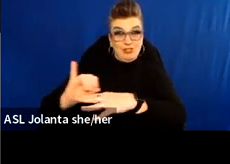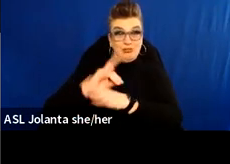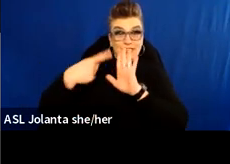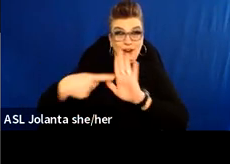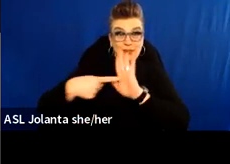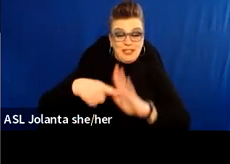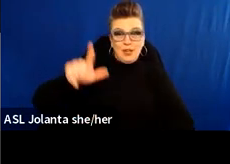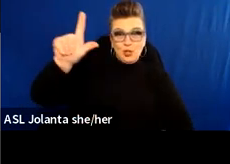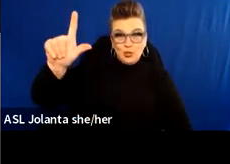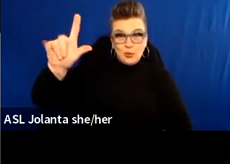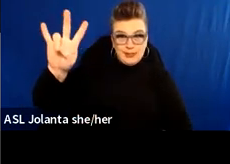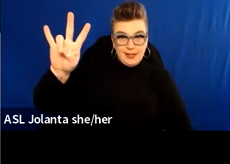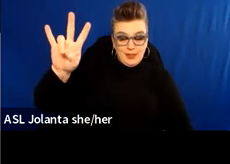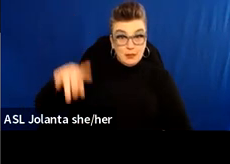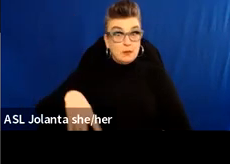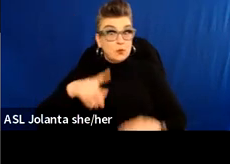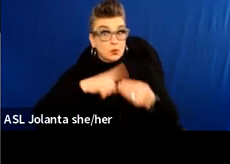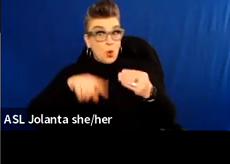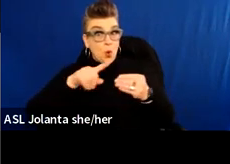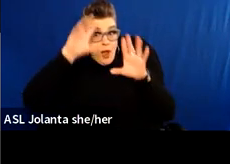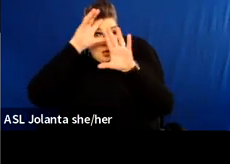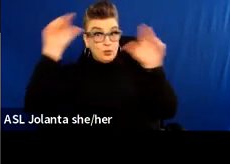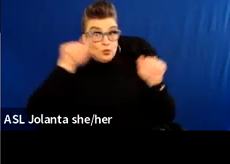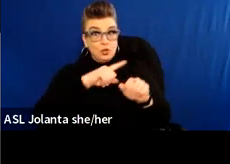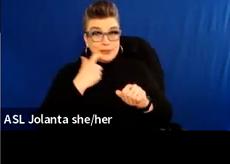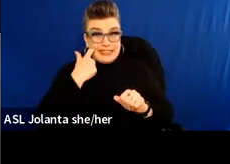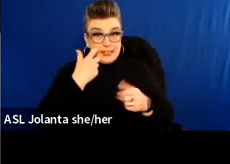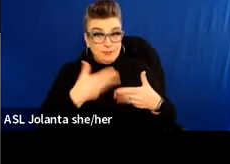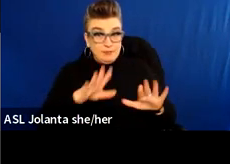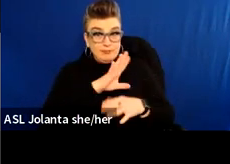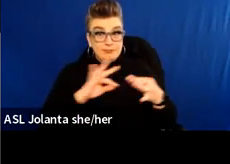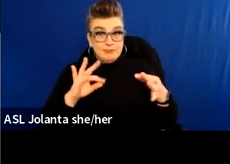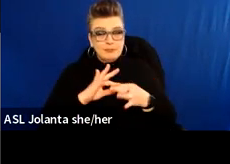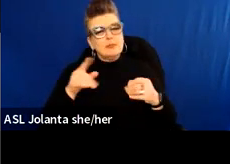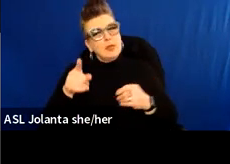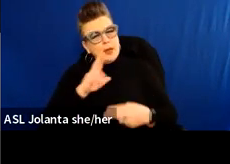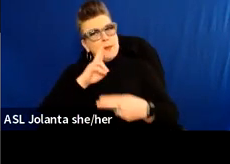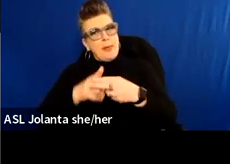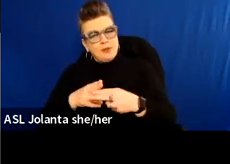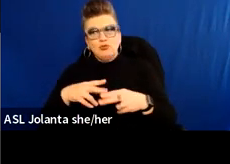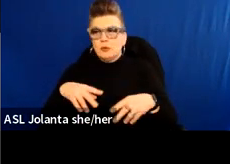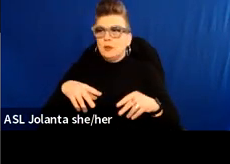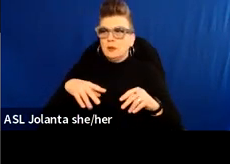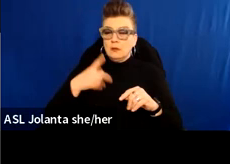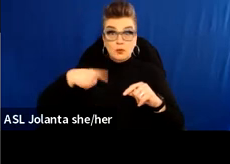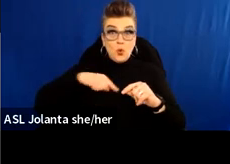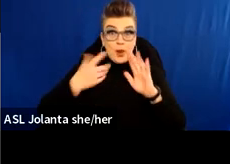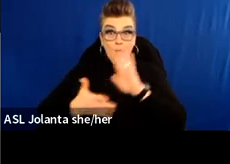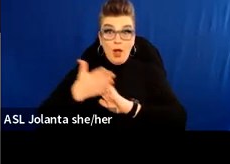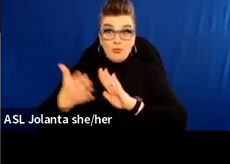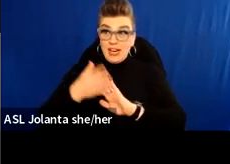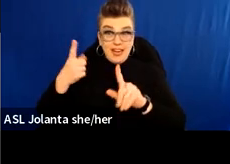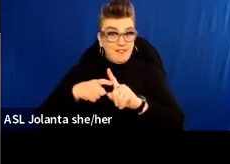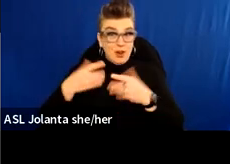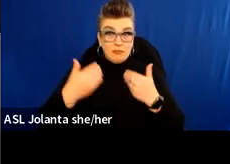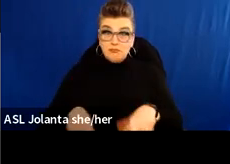superintendent sort of ends her ended her comments she talked a lot about in so many ways we're operating from a position of strength and i think that